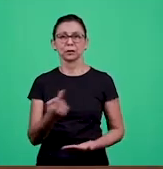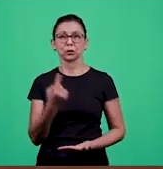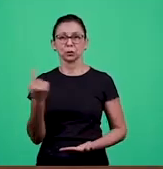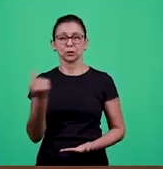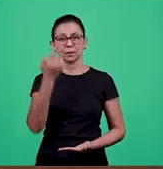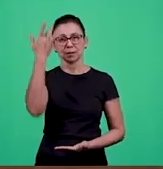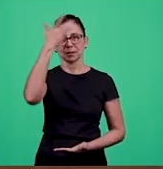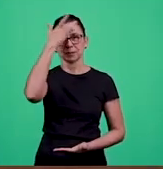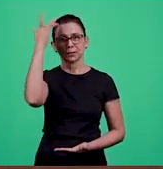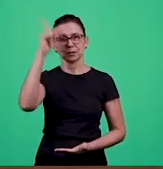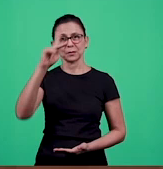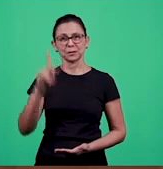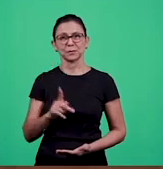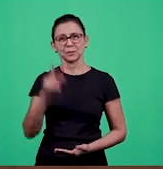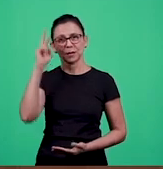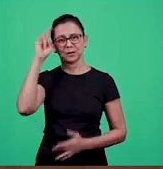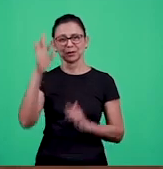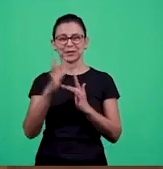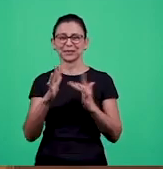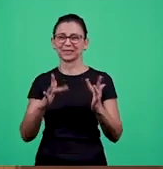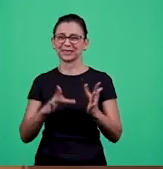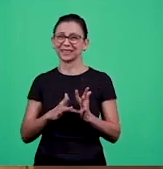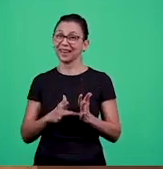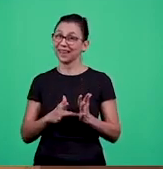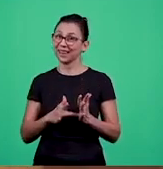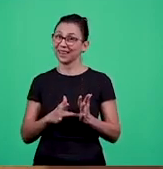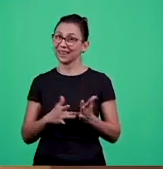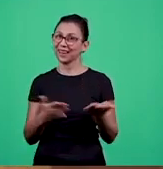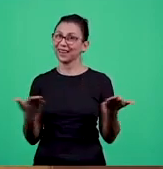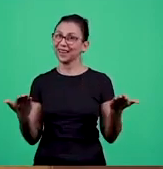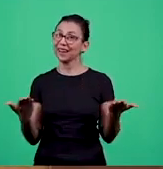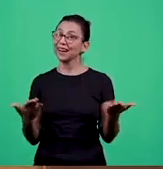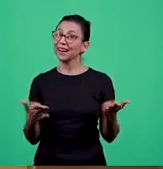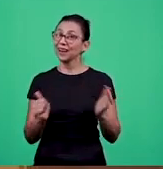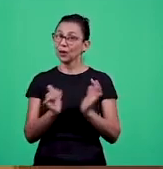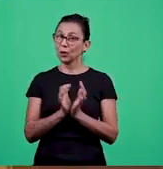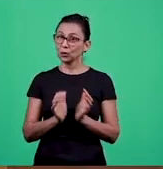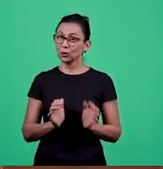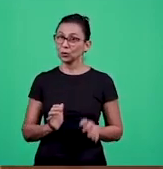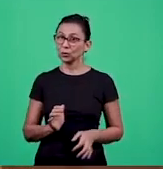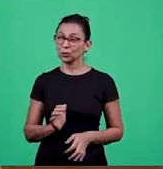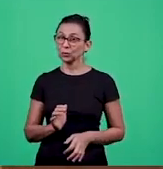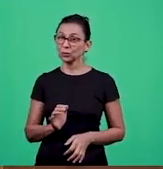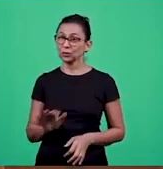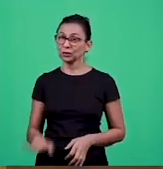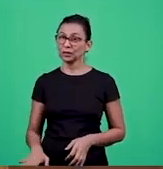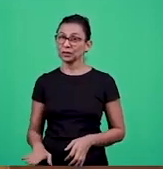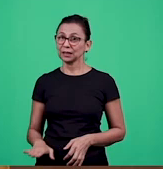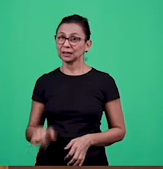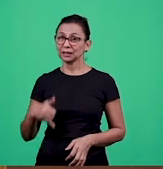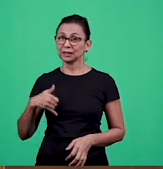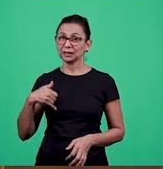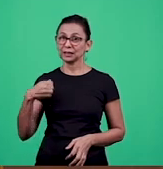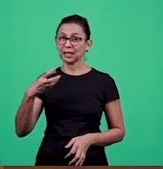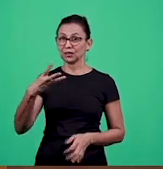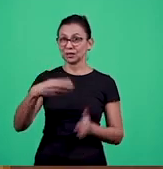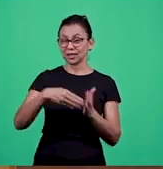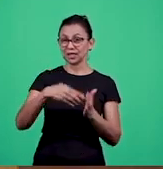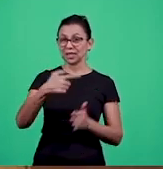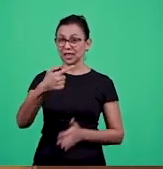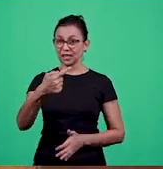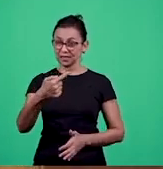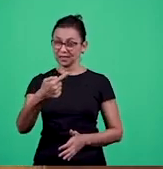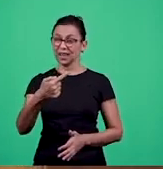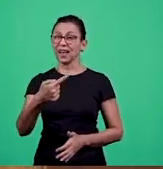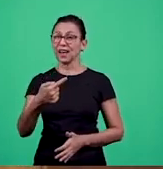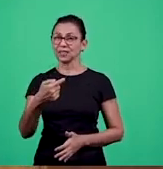greet everyone with the peace of the Lord Jesus, especially the children from 3 to 7 years old who are